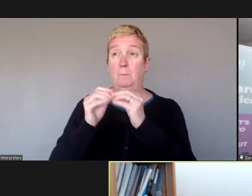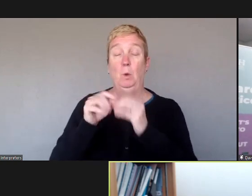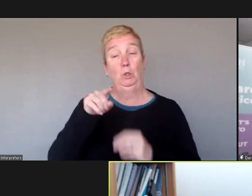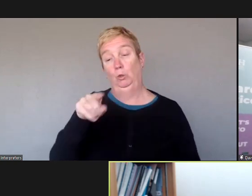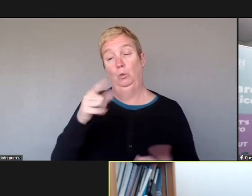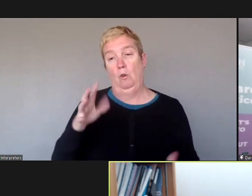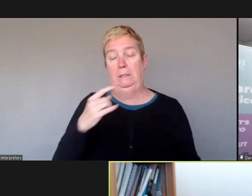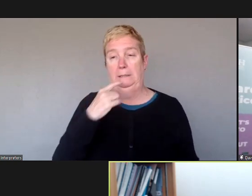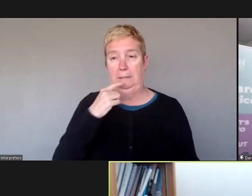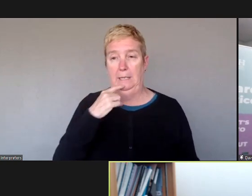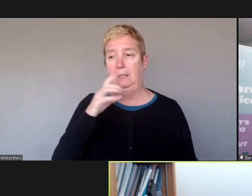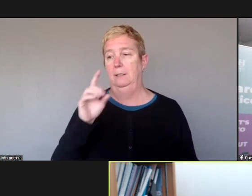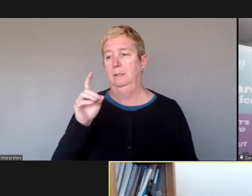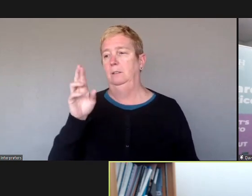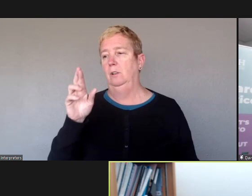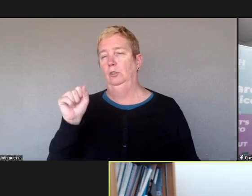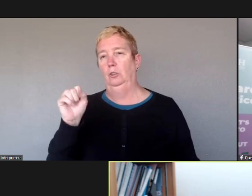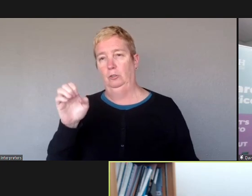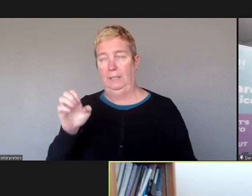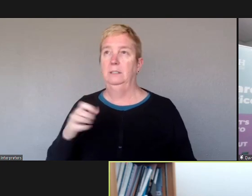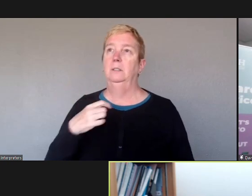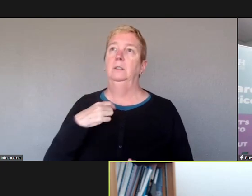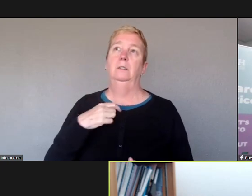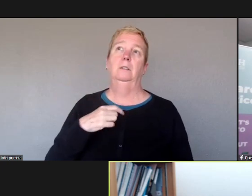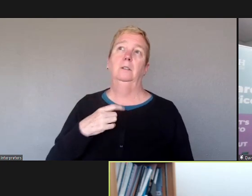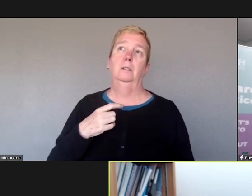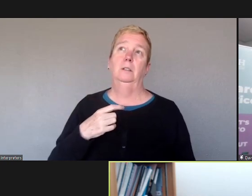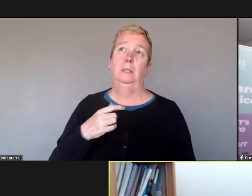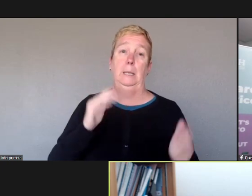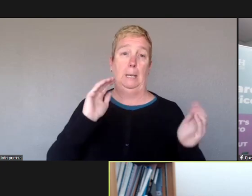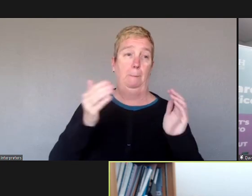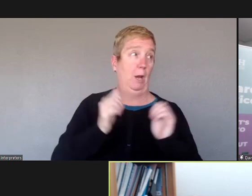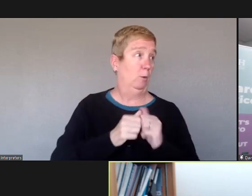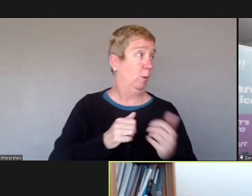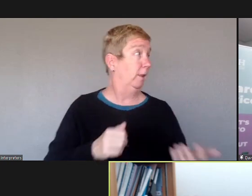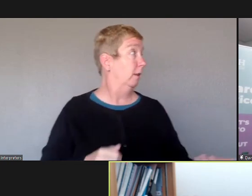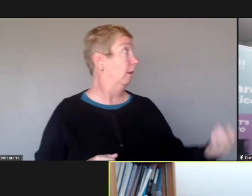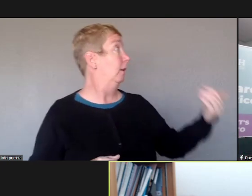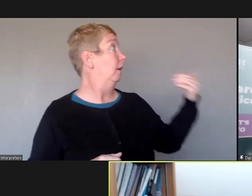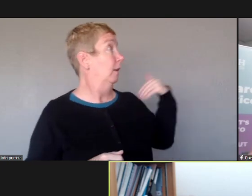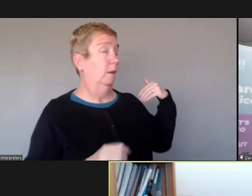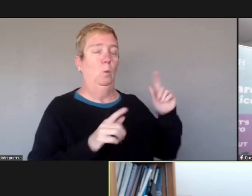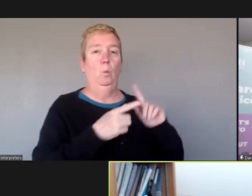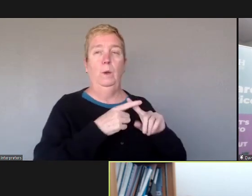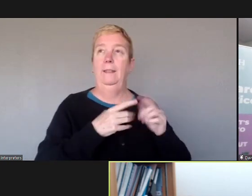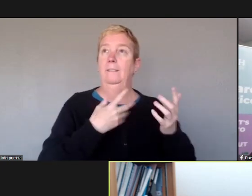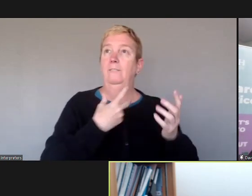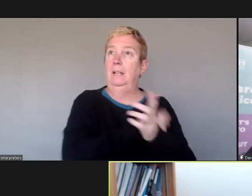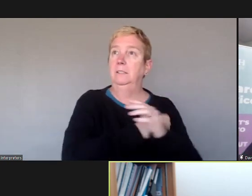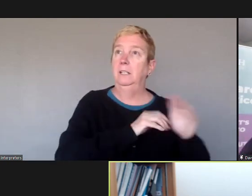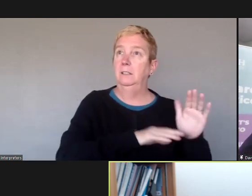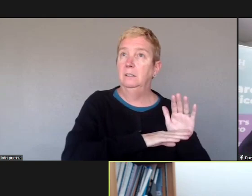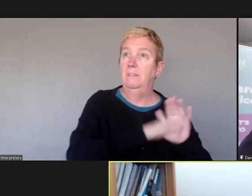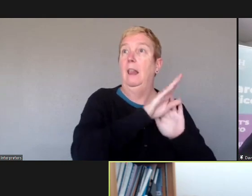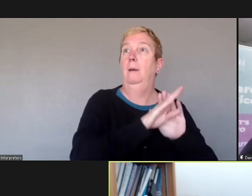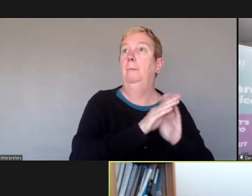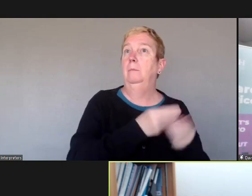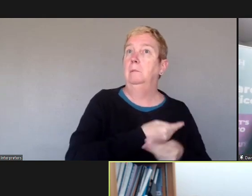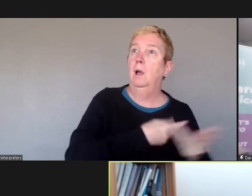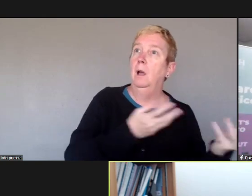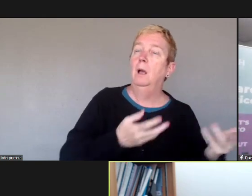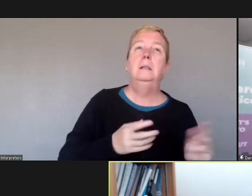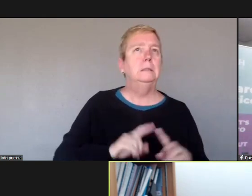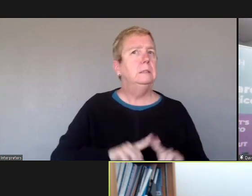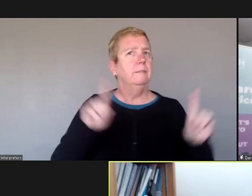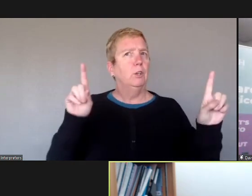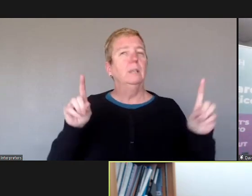we're a long way from where we were when these vaccines were first developed. So I do think we will eventually see a